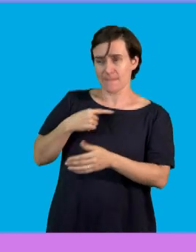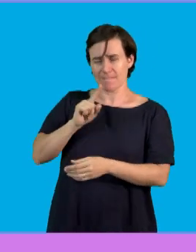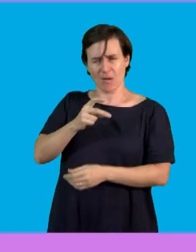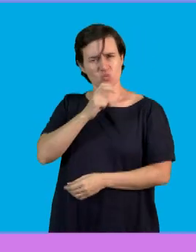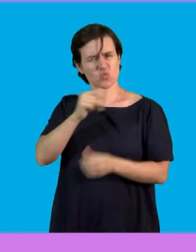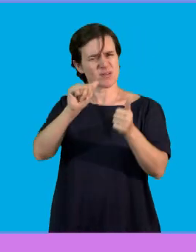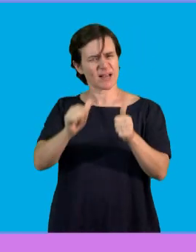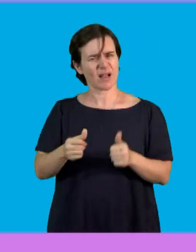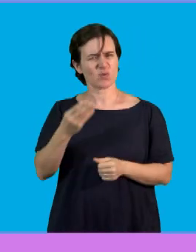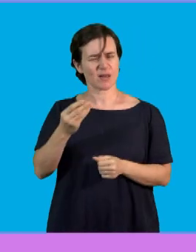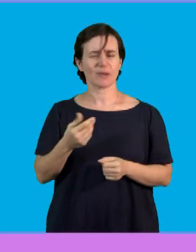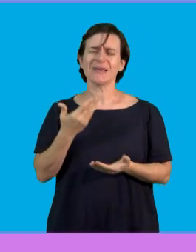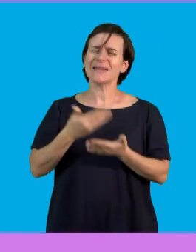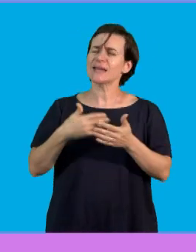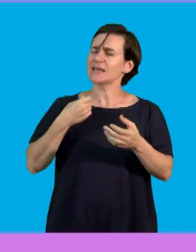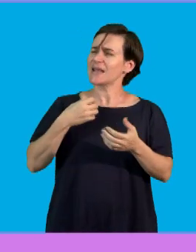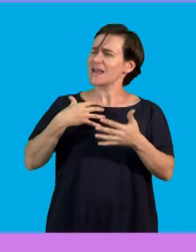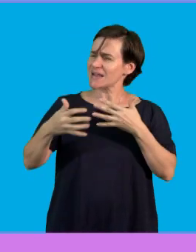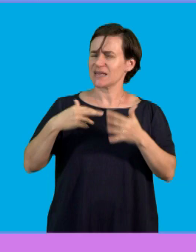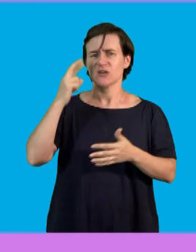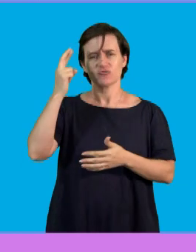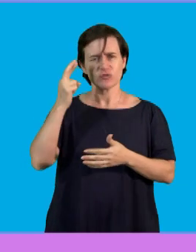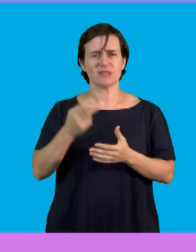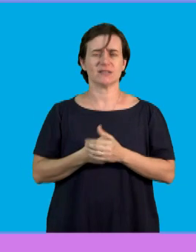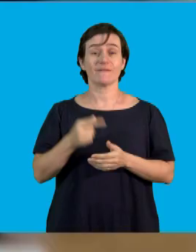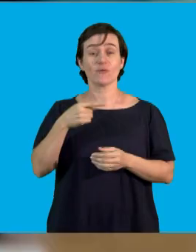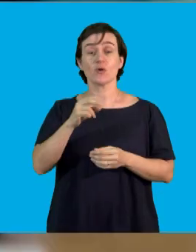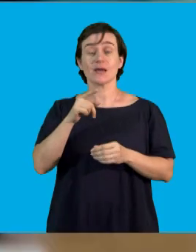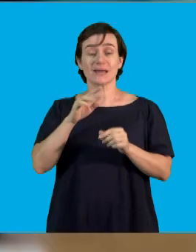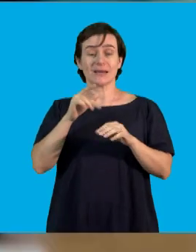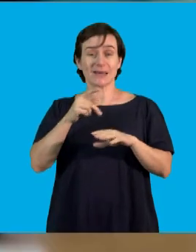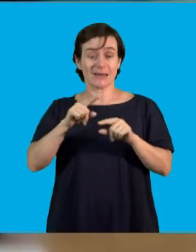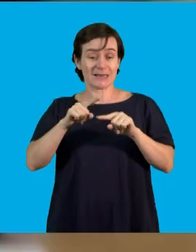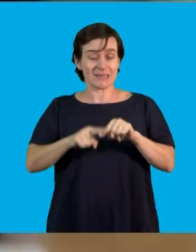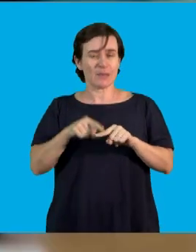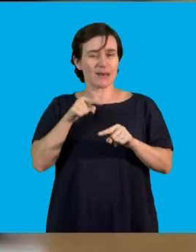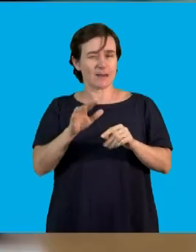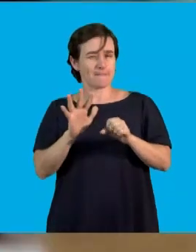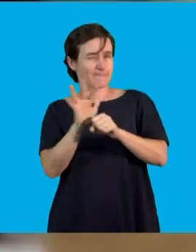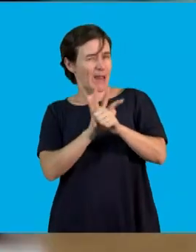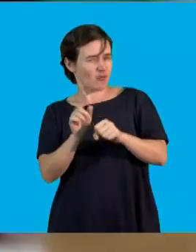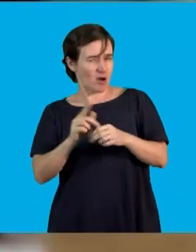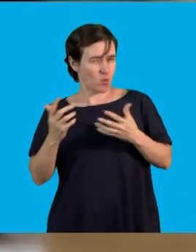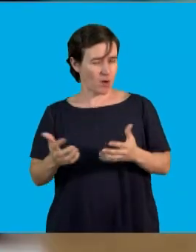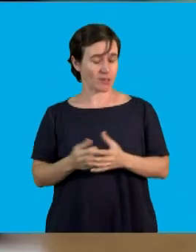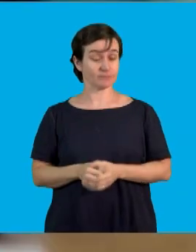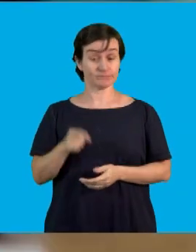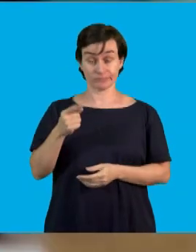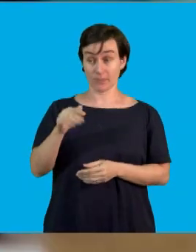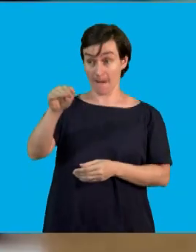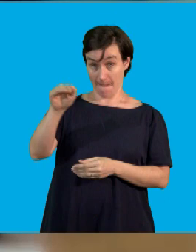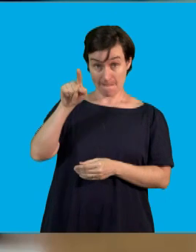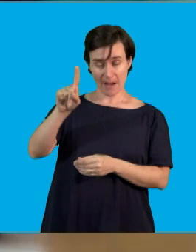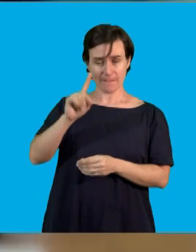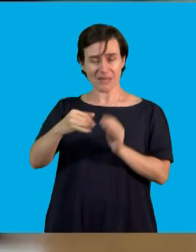any reason as long as it will be relevant to the given context. So here you can say, in order for the bank to identify